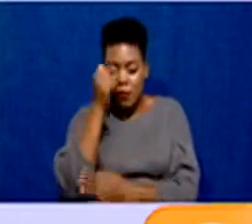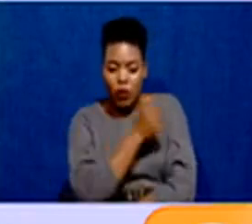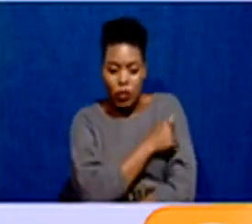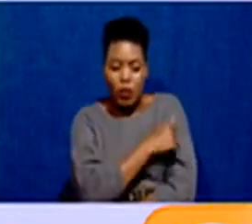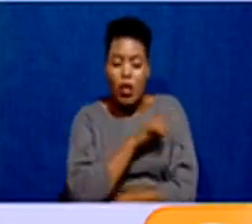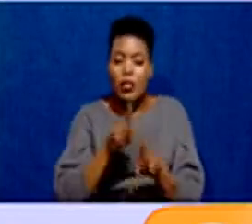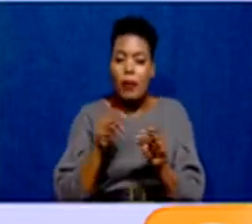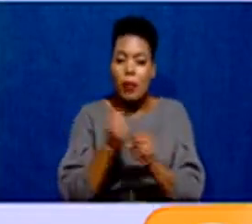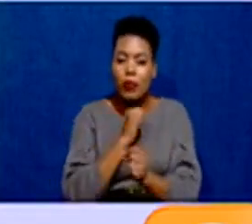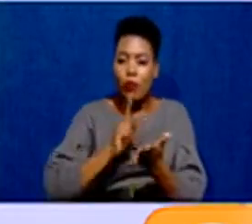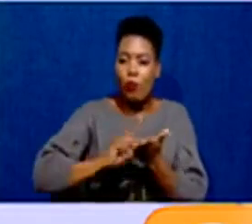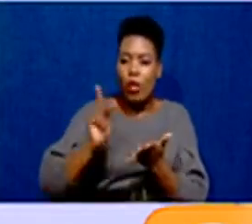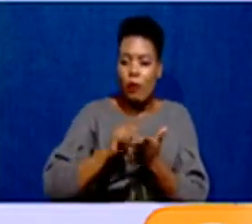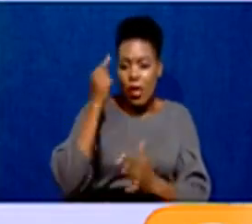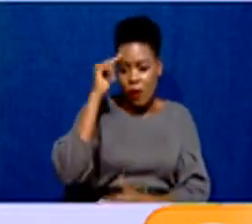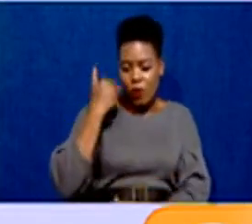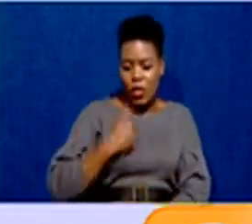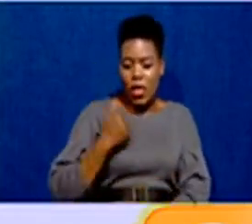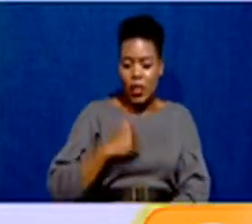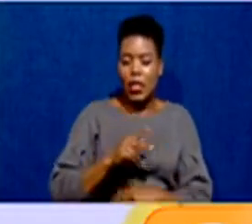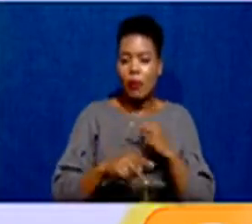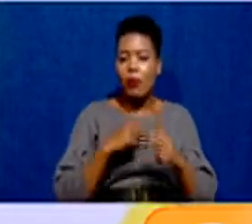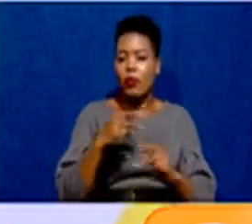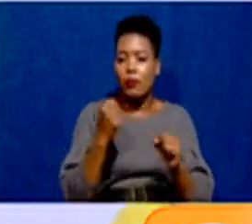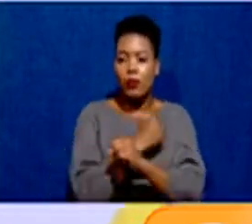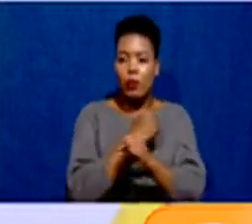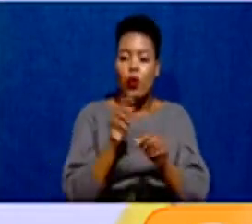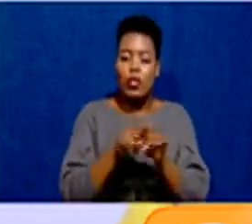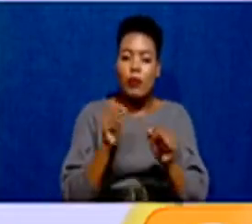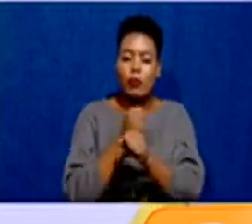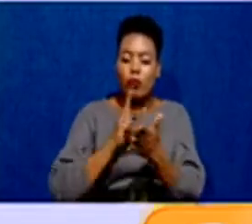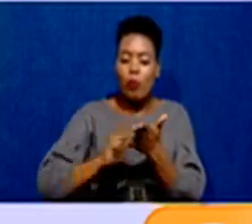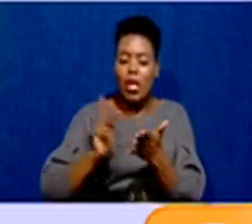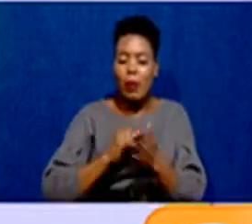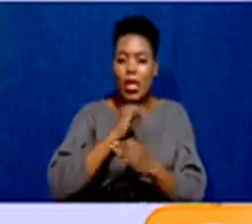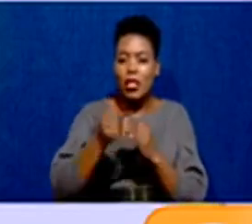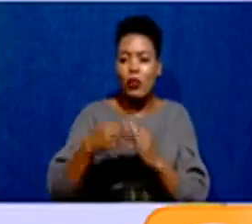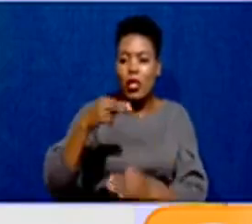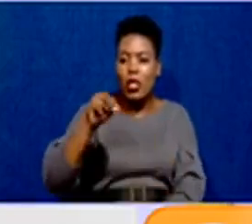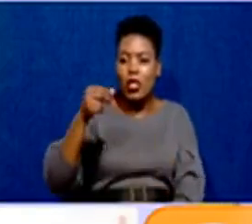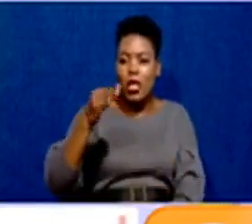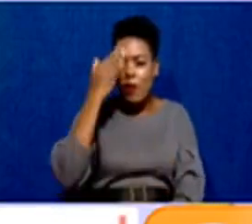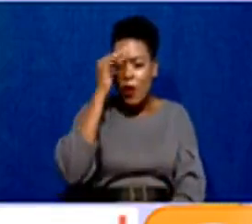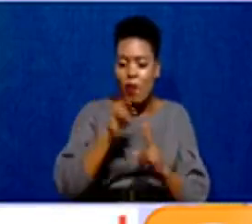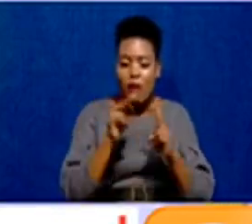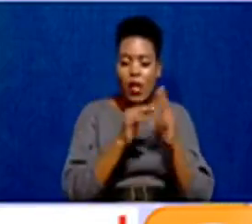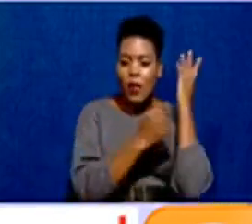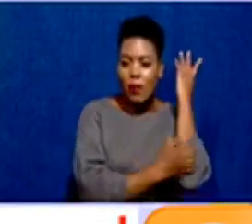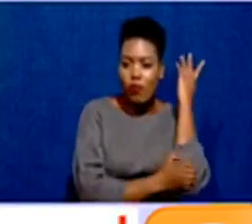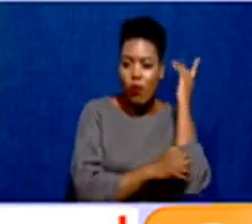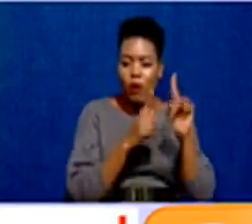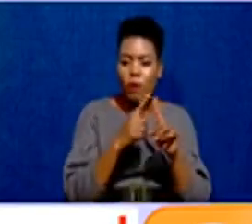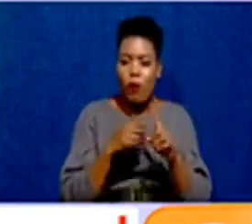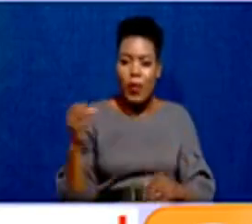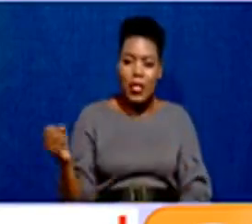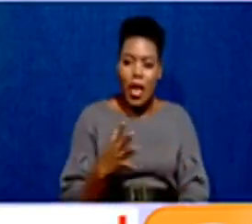cannot afford the new NHIF fund, because they are so poor and from the slums. And it